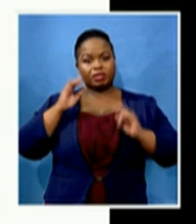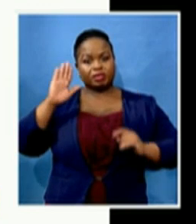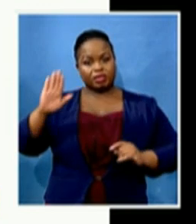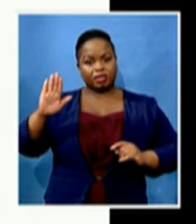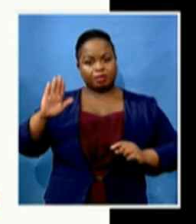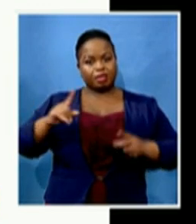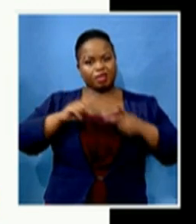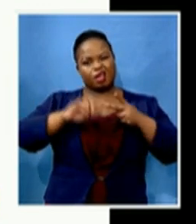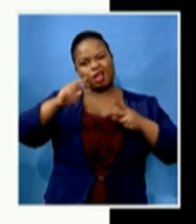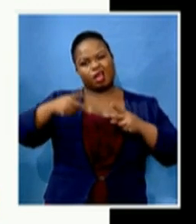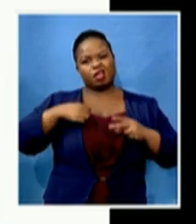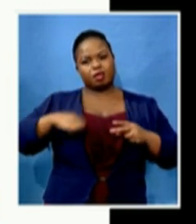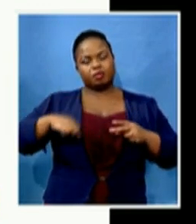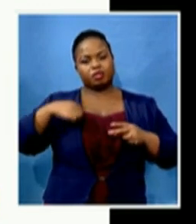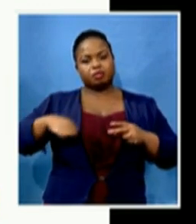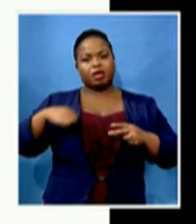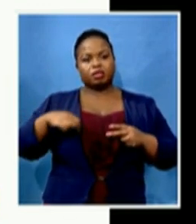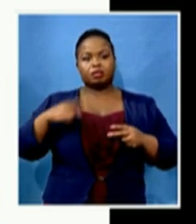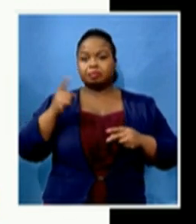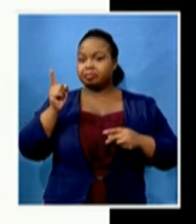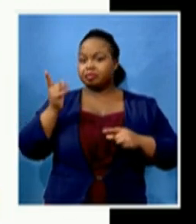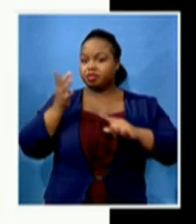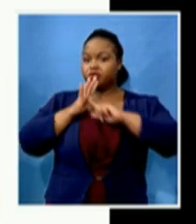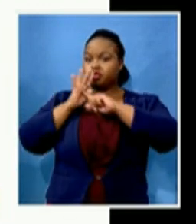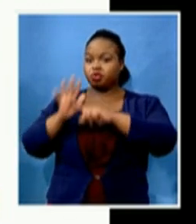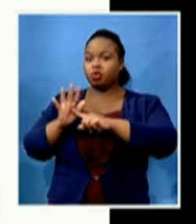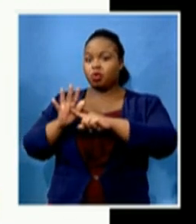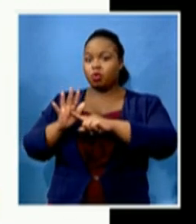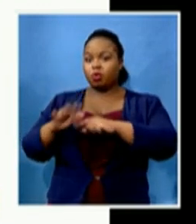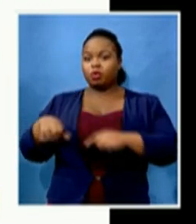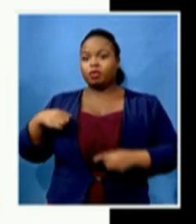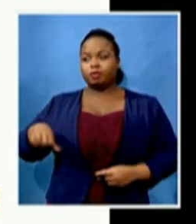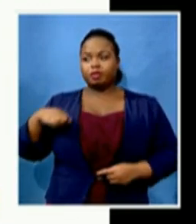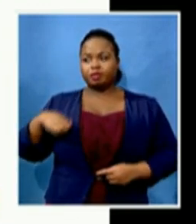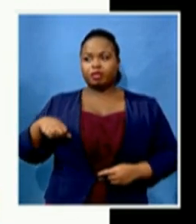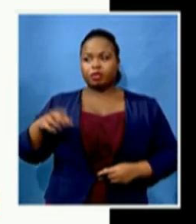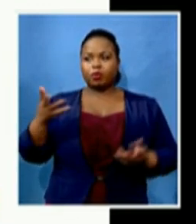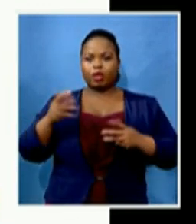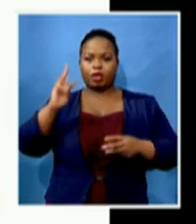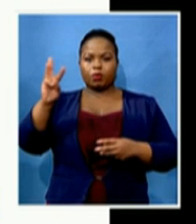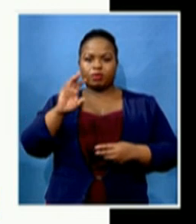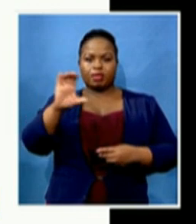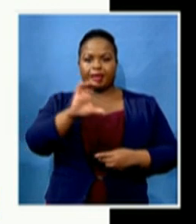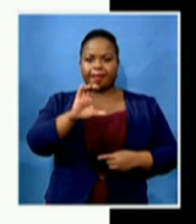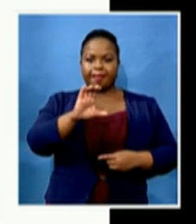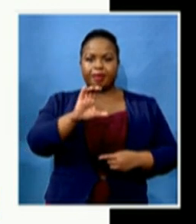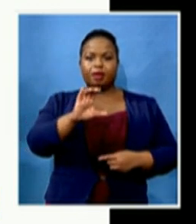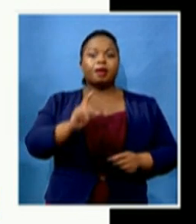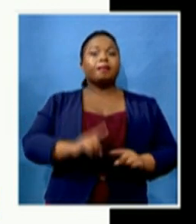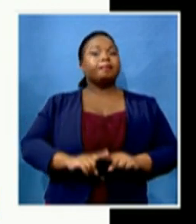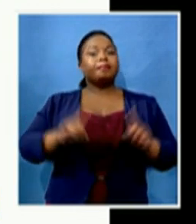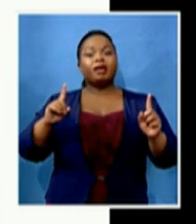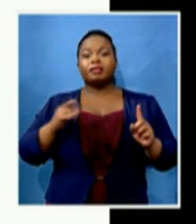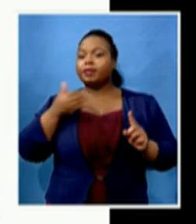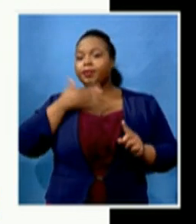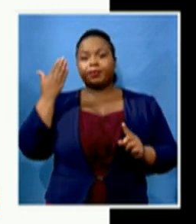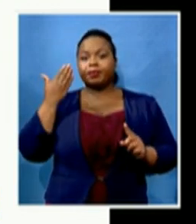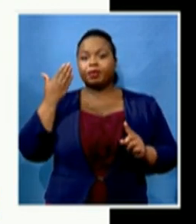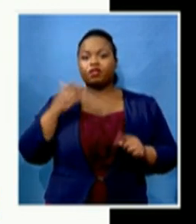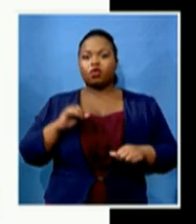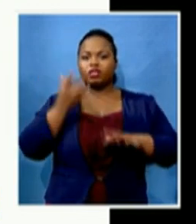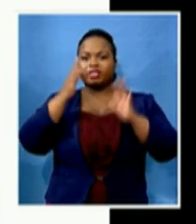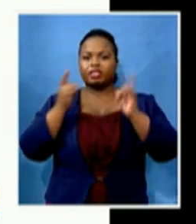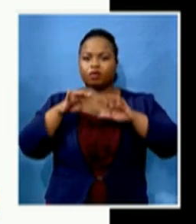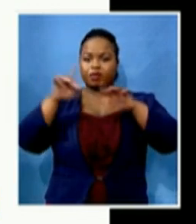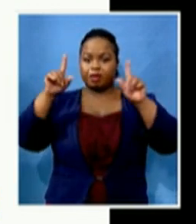of the municipalities in the Western Cape without the city of Cape Town. So that we can then